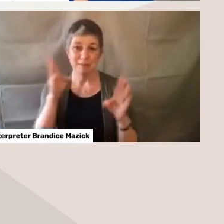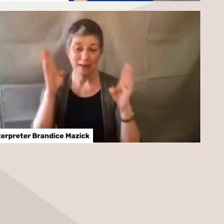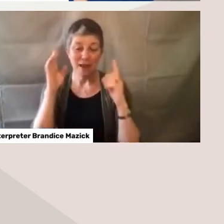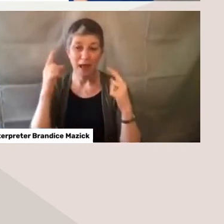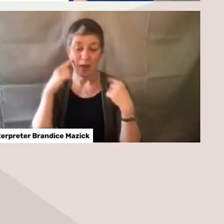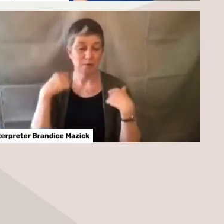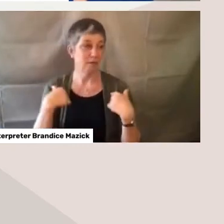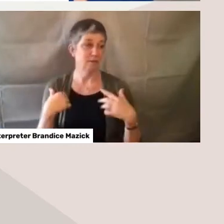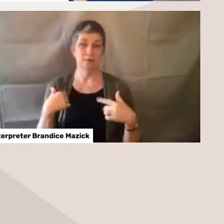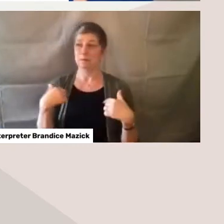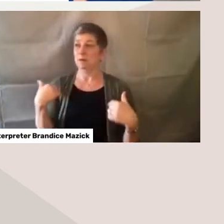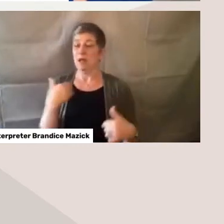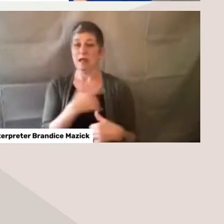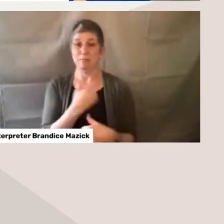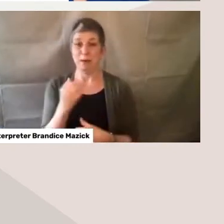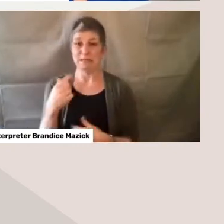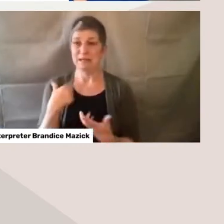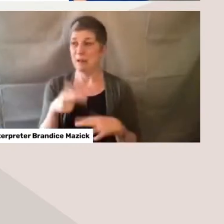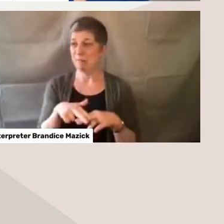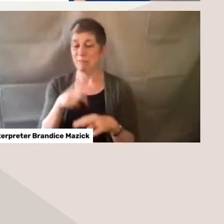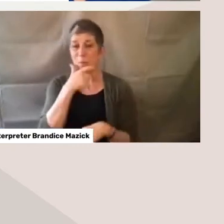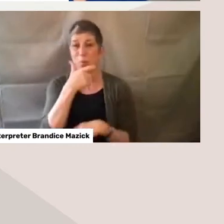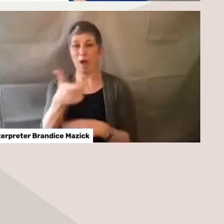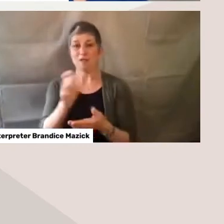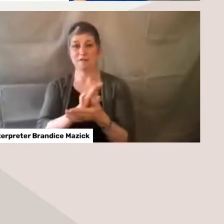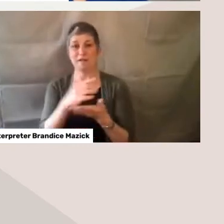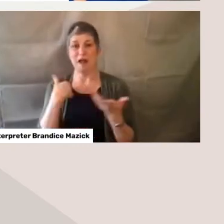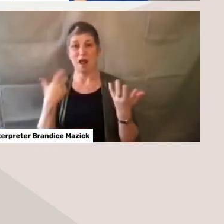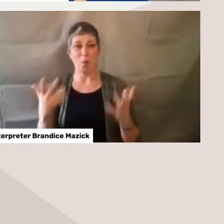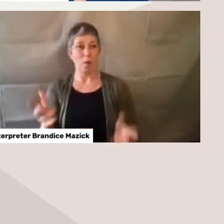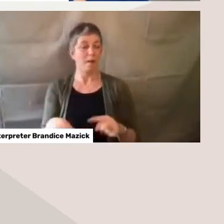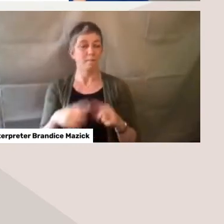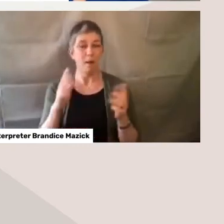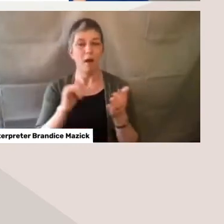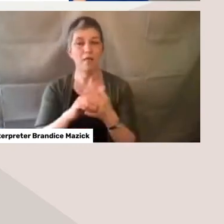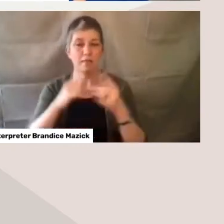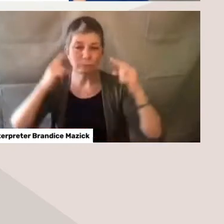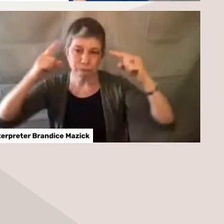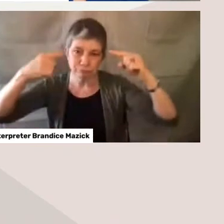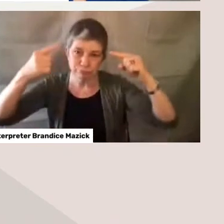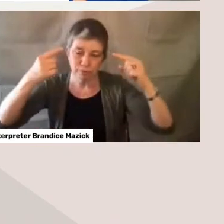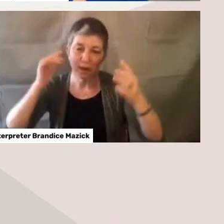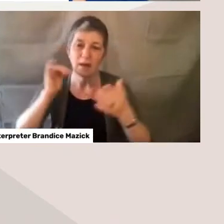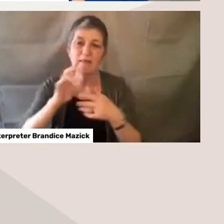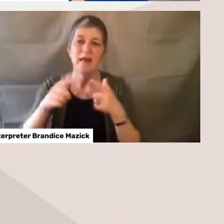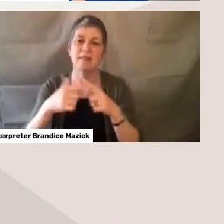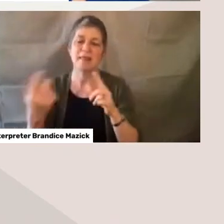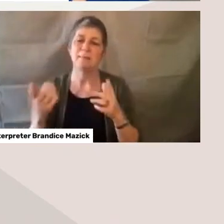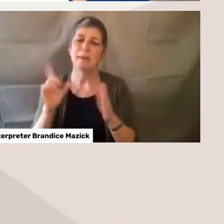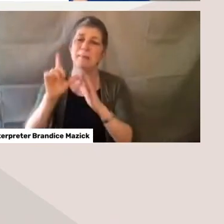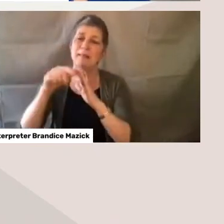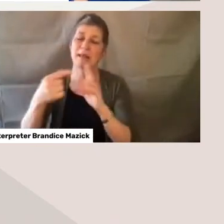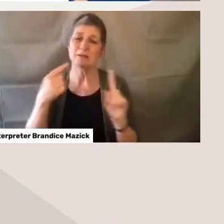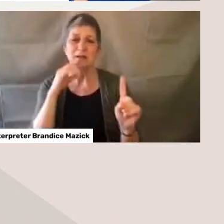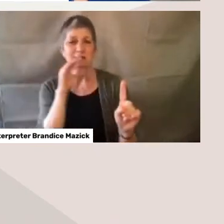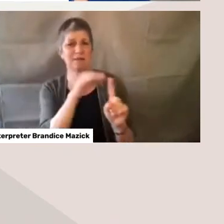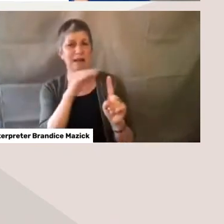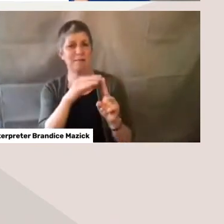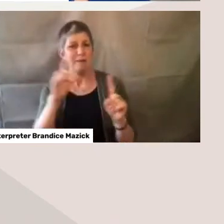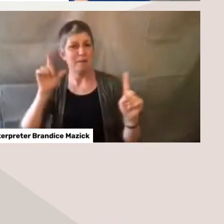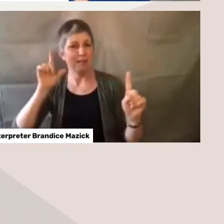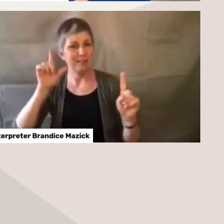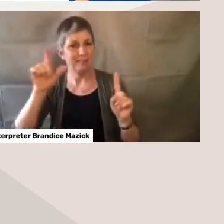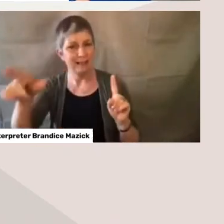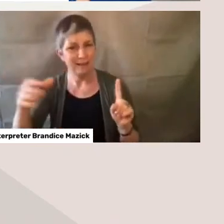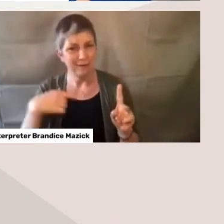got breast cancer, I don't want to sit here and watch this video. But the thought process is there. Then you can go back and say, hey, maybe down the road I